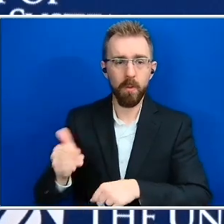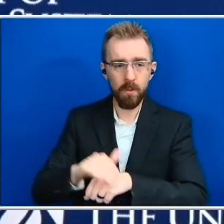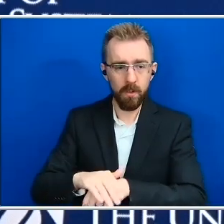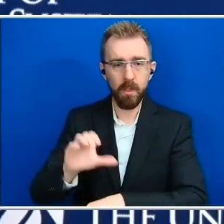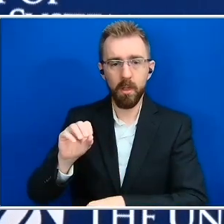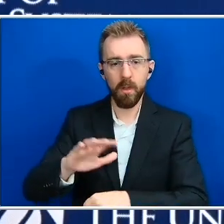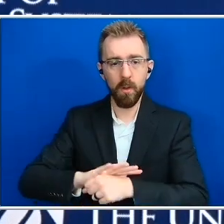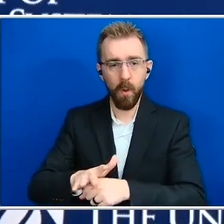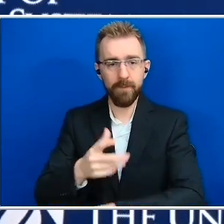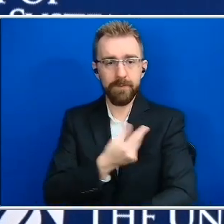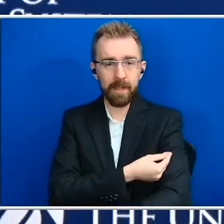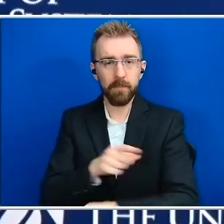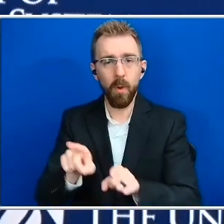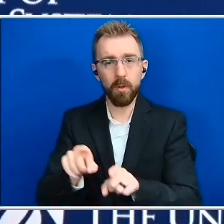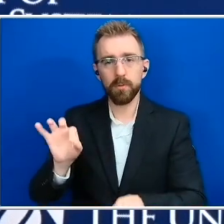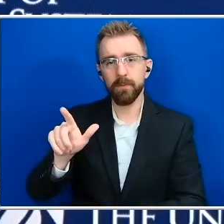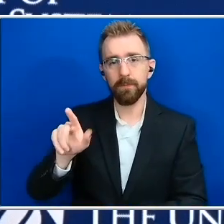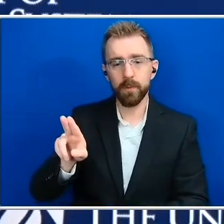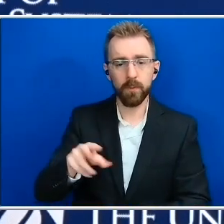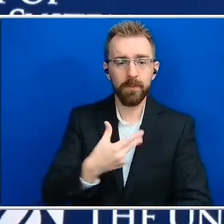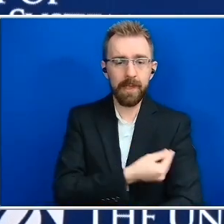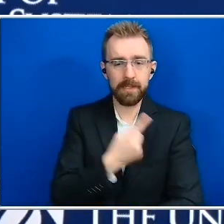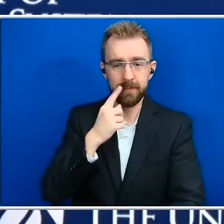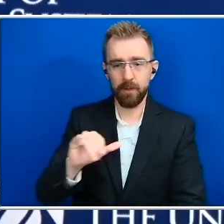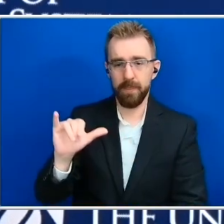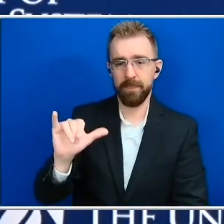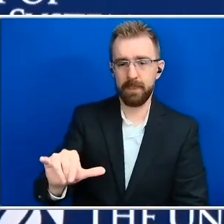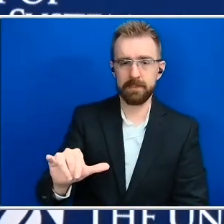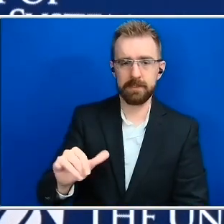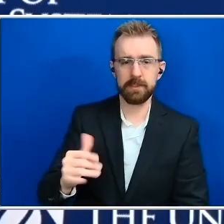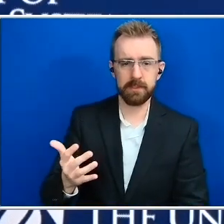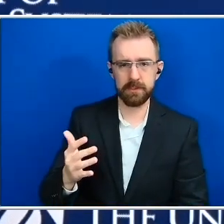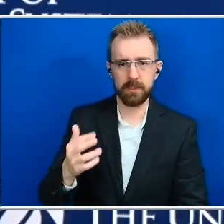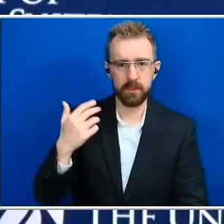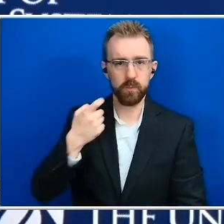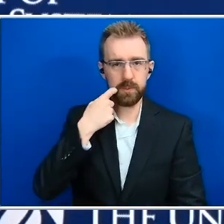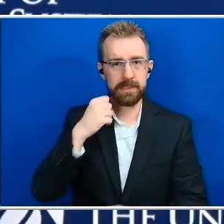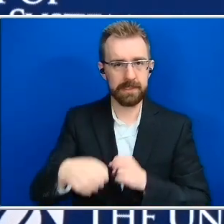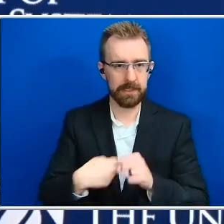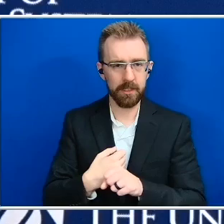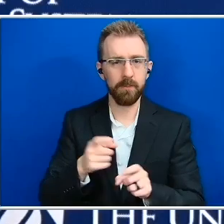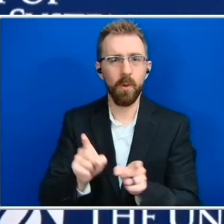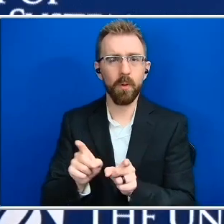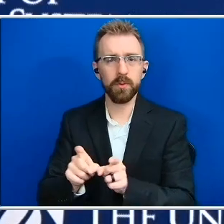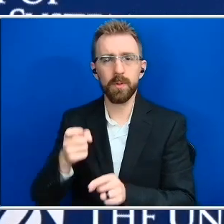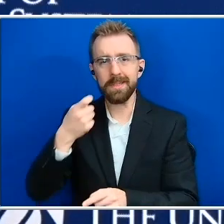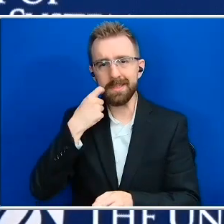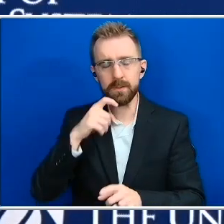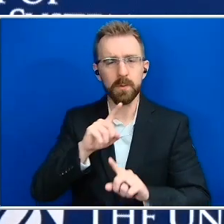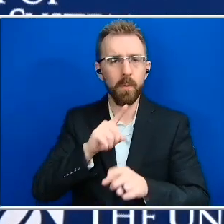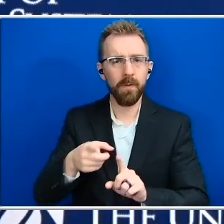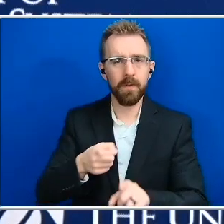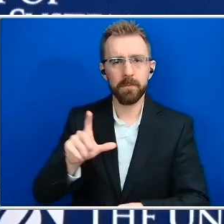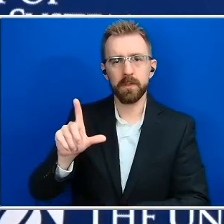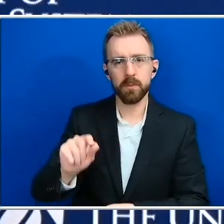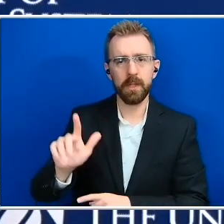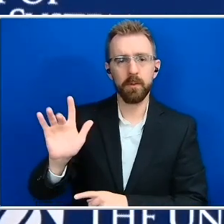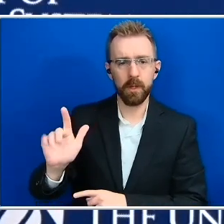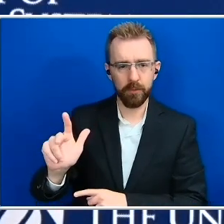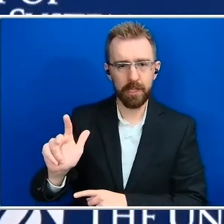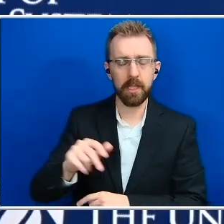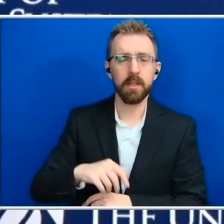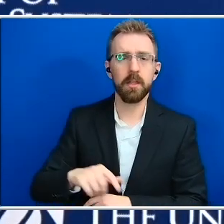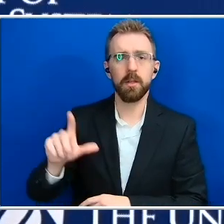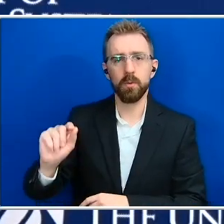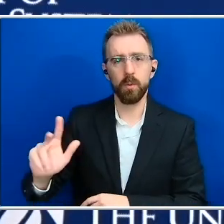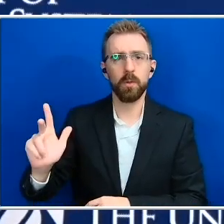influenza vaccine for this recent year, but also the recent report was from 2023 and 2024.